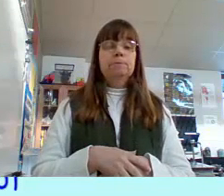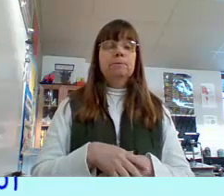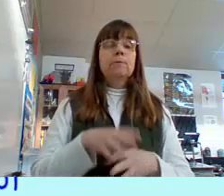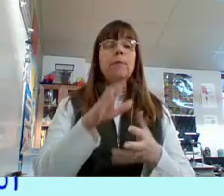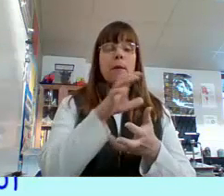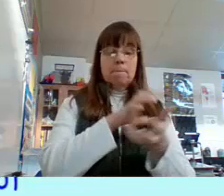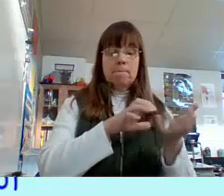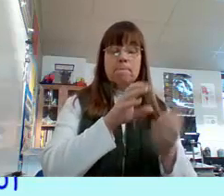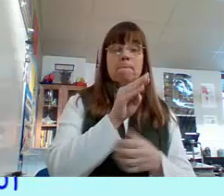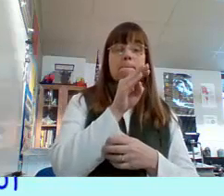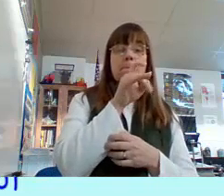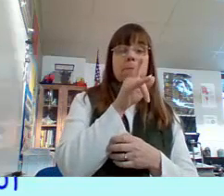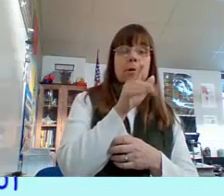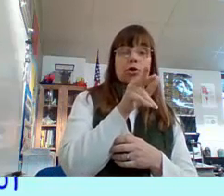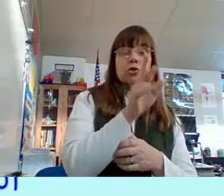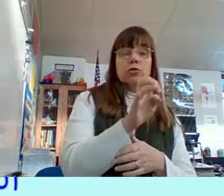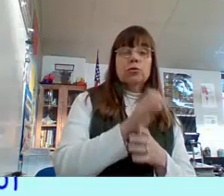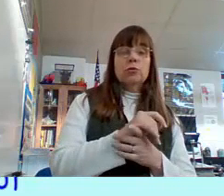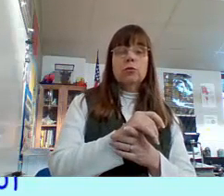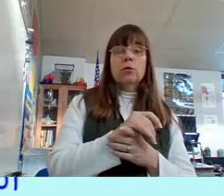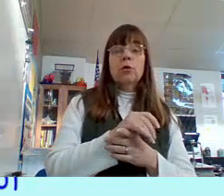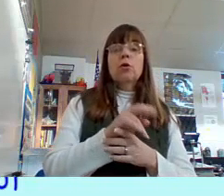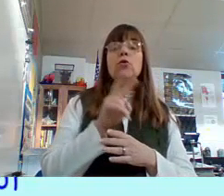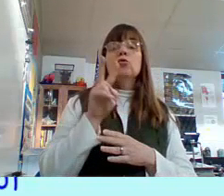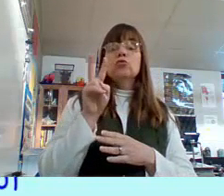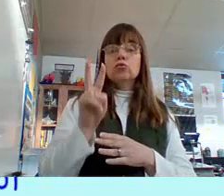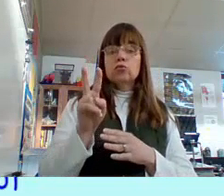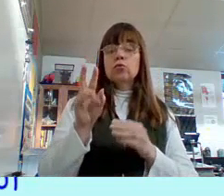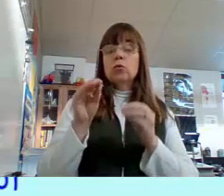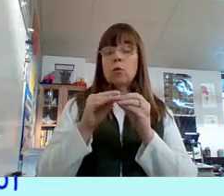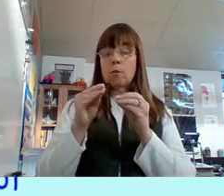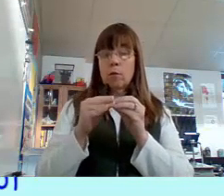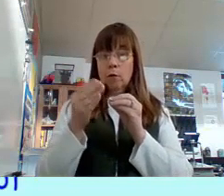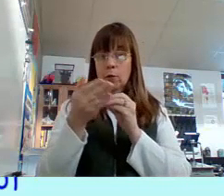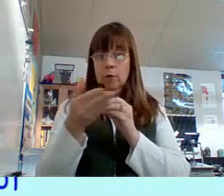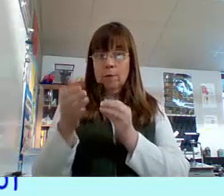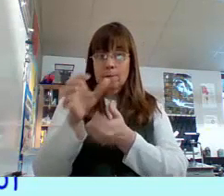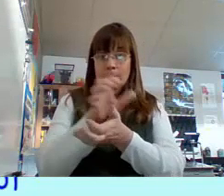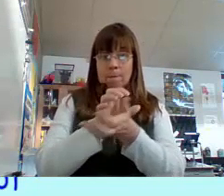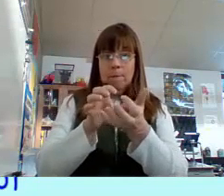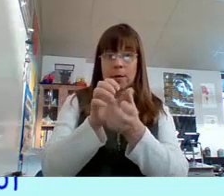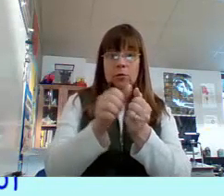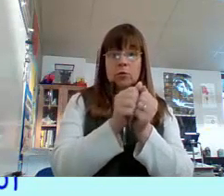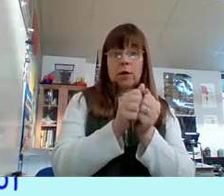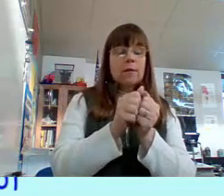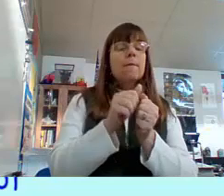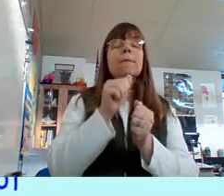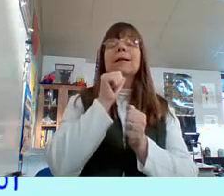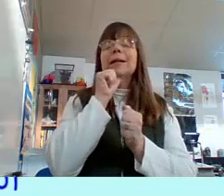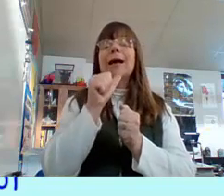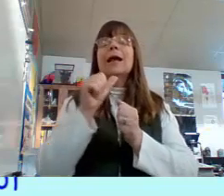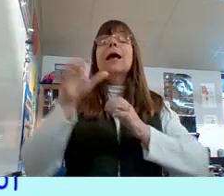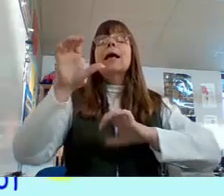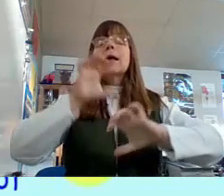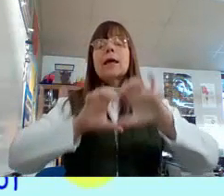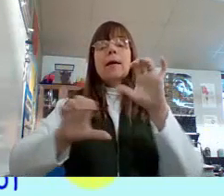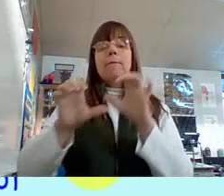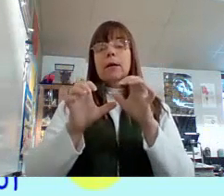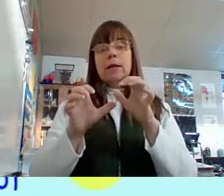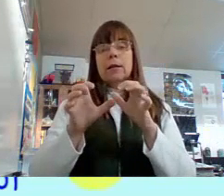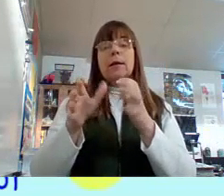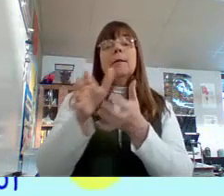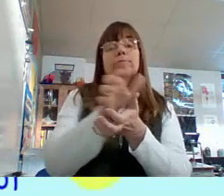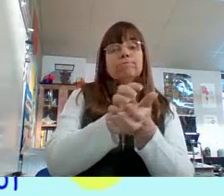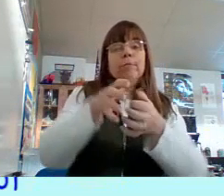There's mixtures, and a mixture is when you have 2 or more substances that are mixed together, but they're not chemically combined. So what that